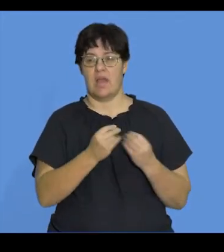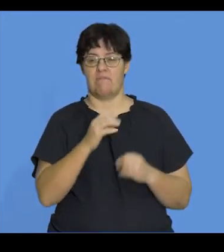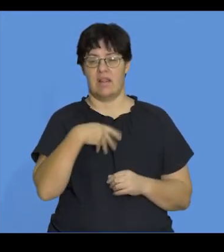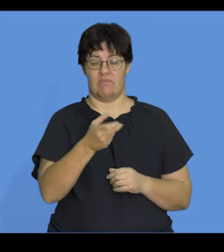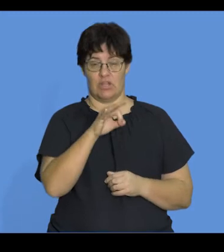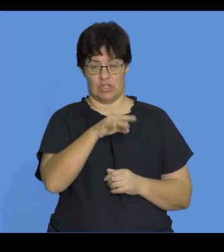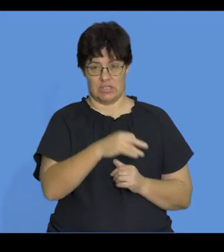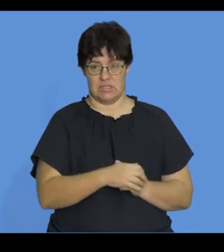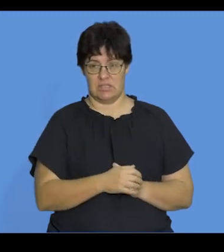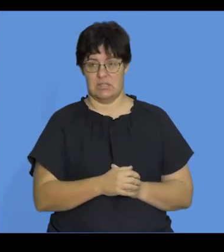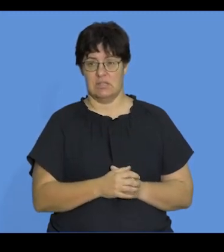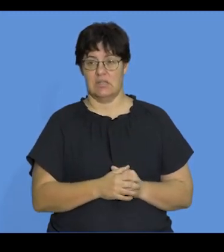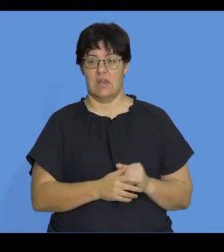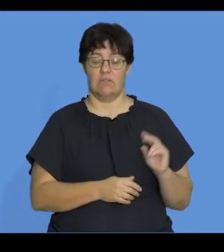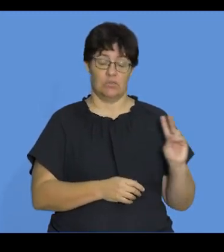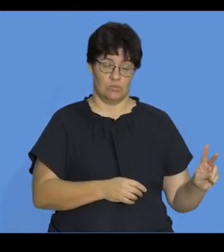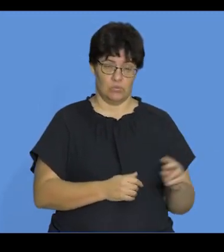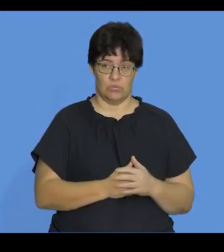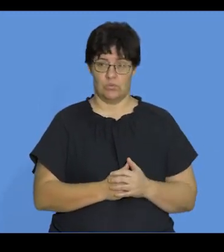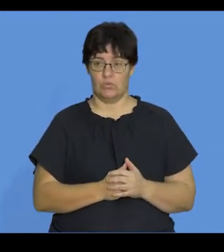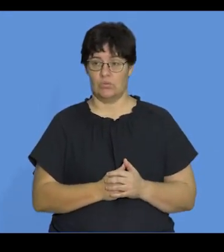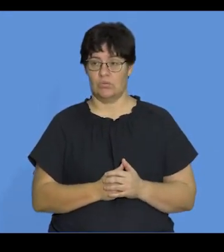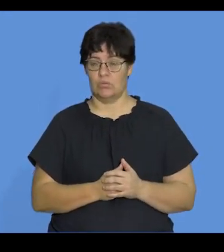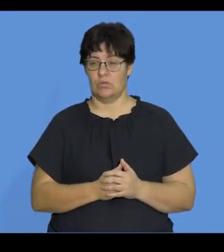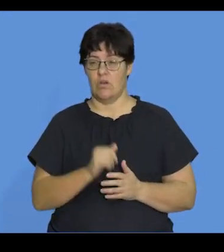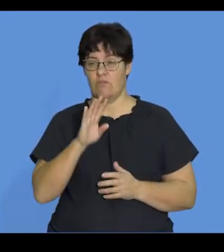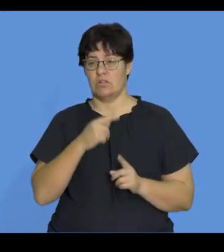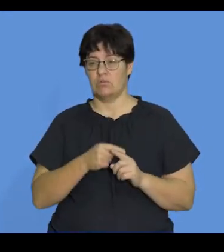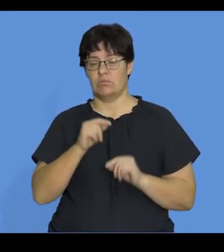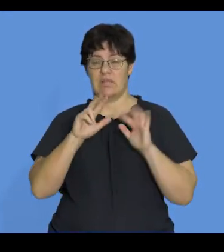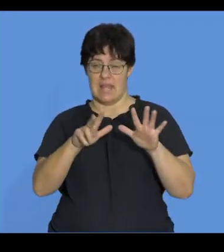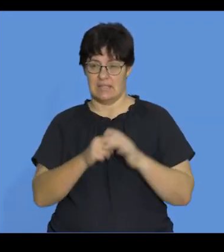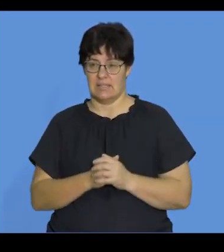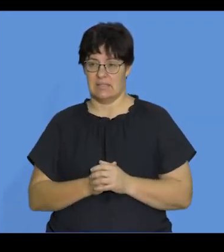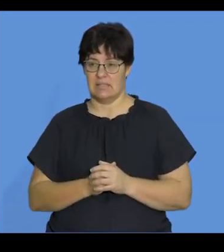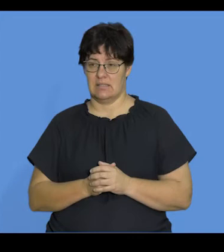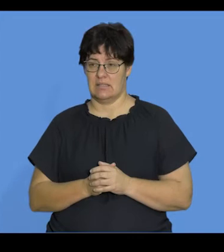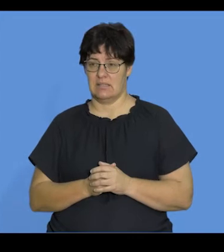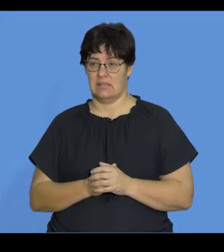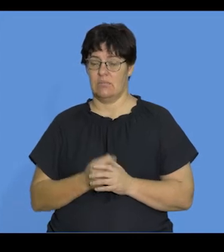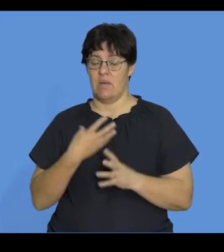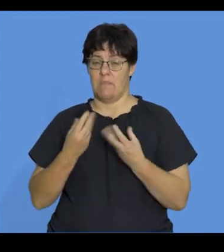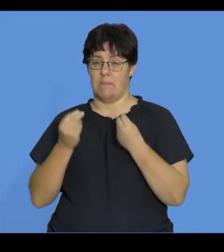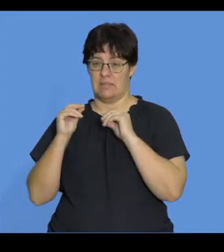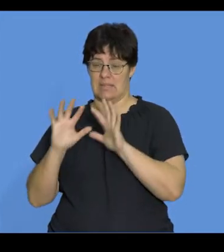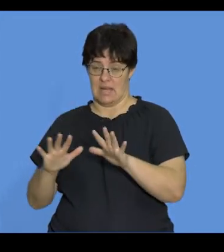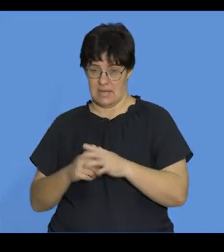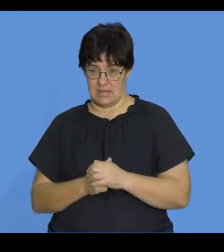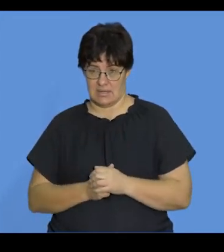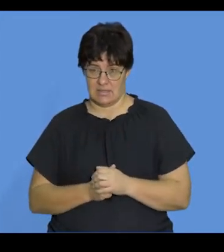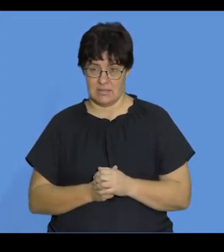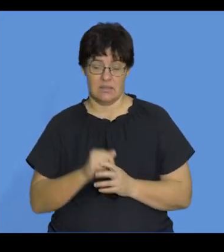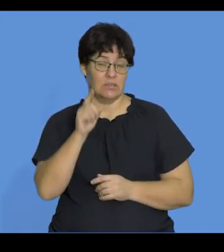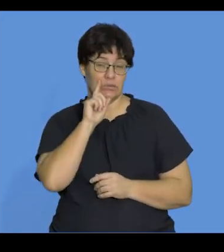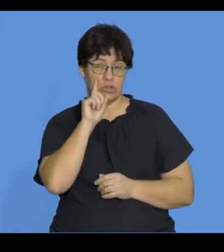there, okay? Then we'll have 2 there. 4 times 2 here, we'll get 8, and then here we'll get 10, right? Now let's